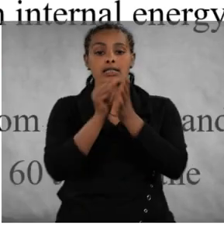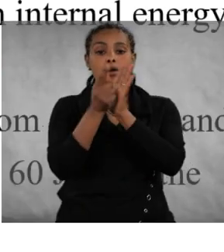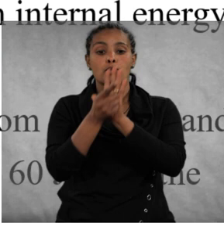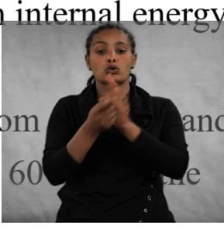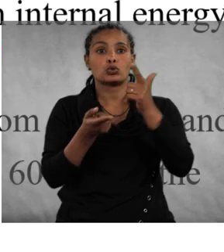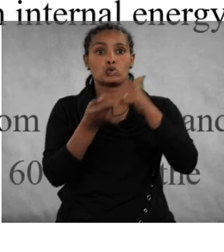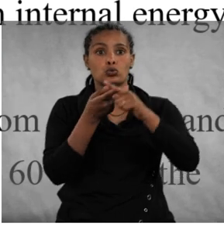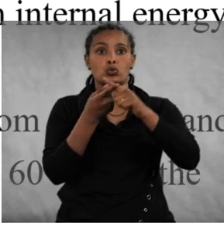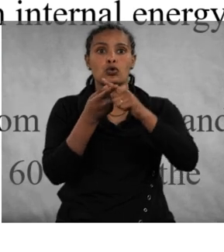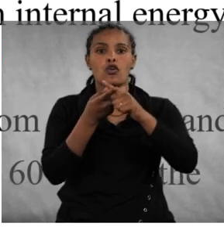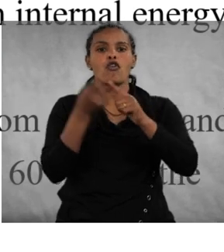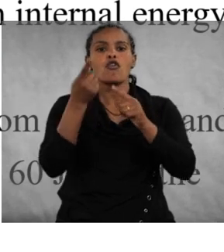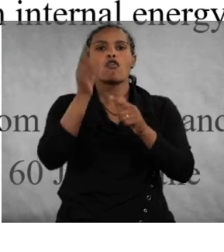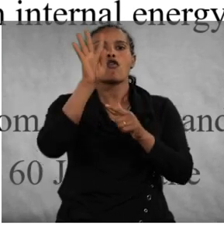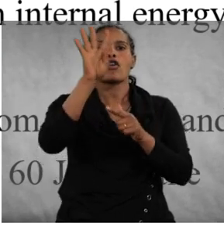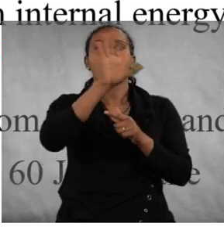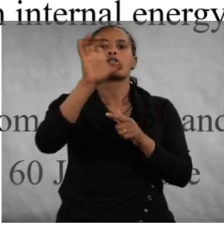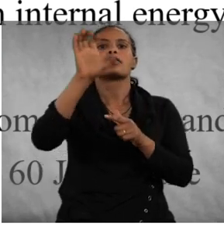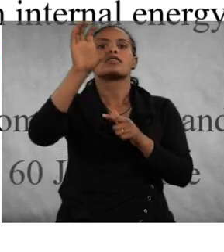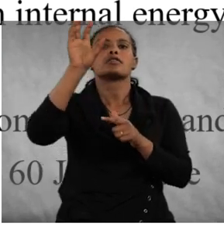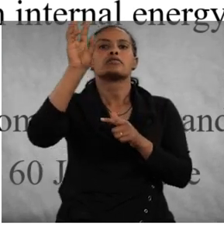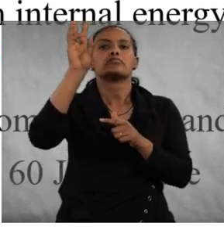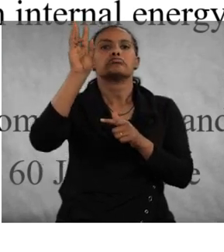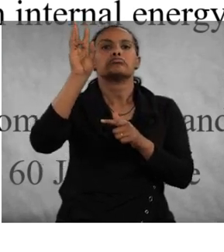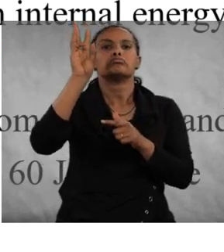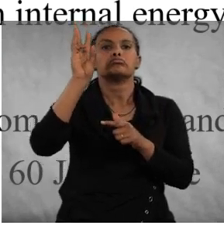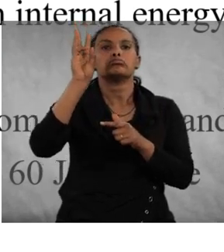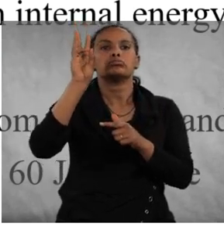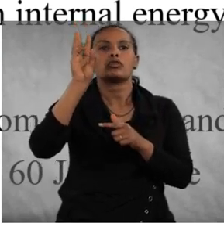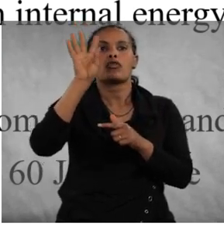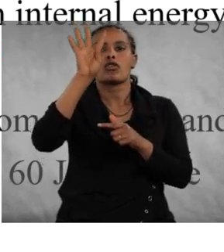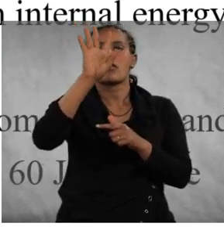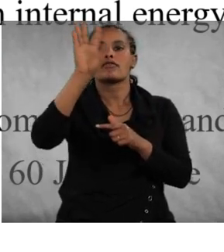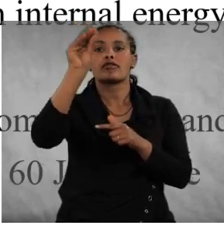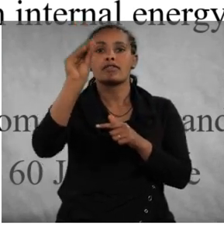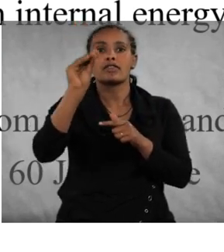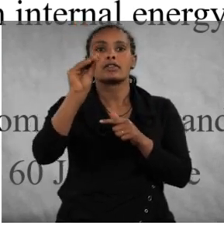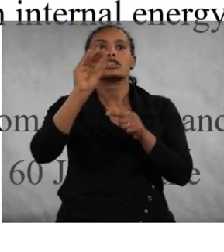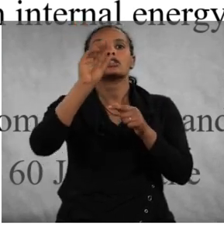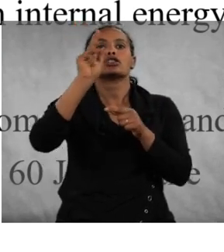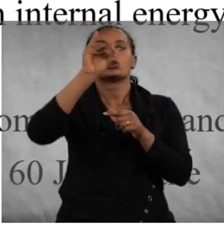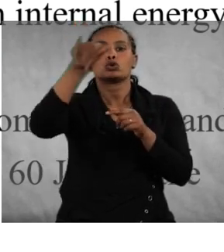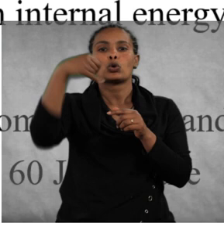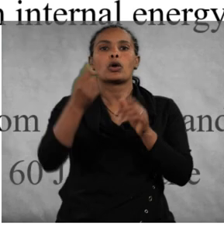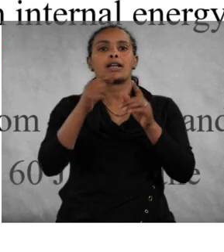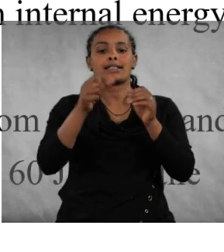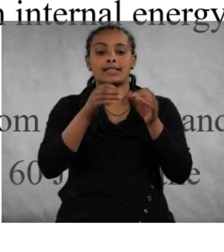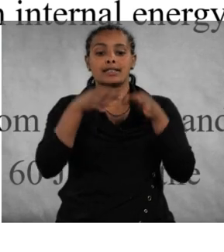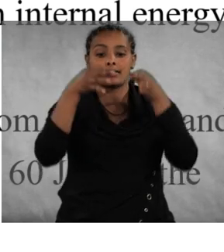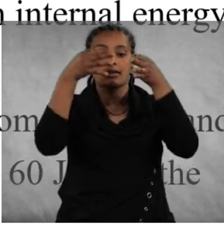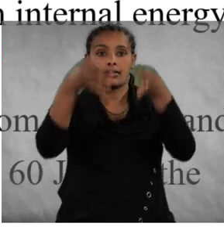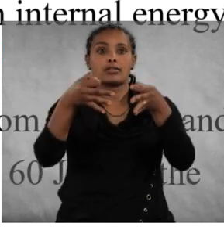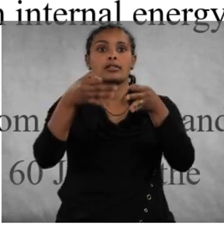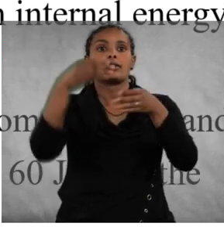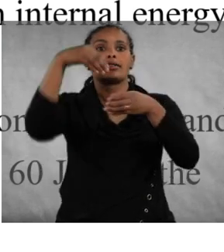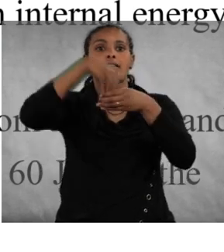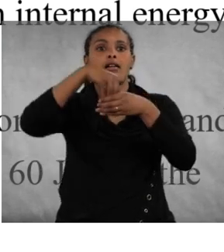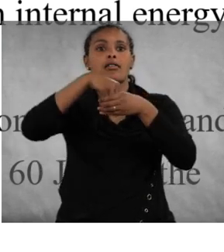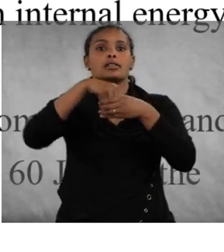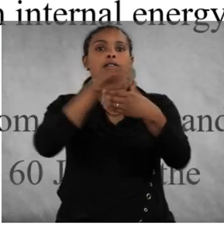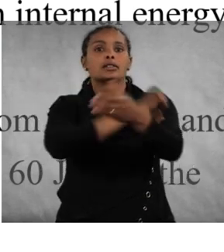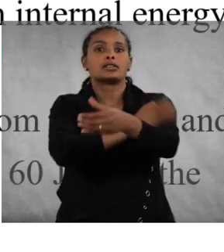Example 2. 450 joule of heat are transferred from a system and its internal energy